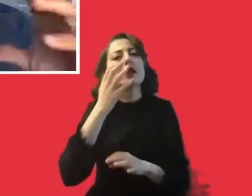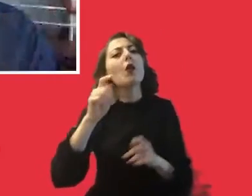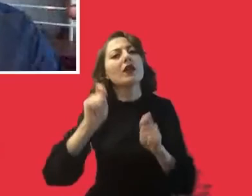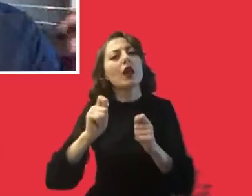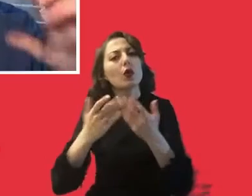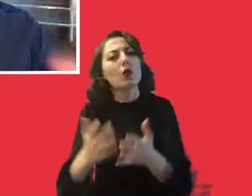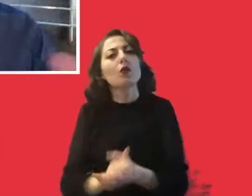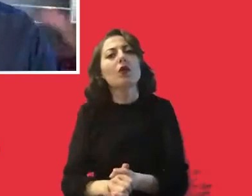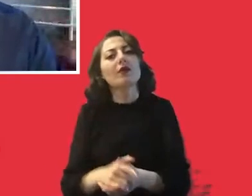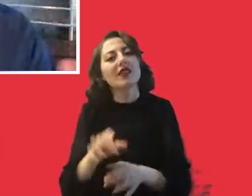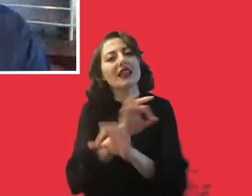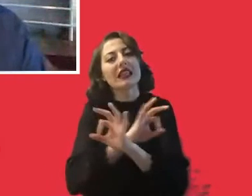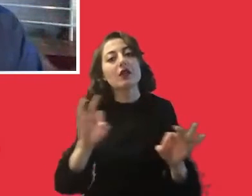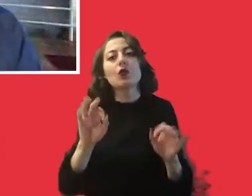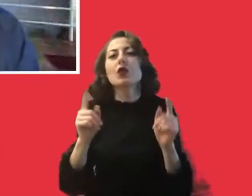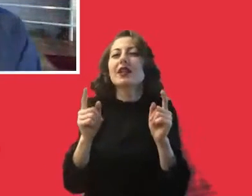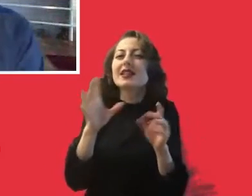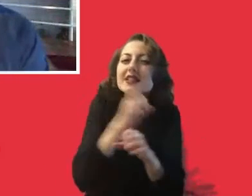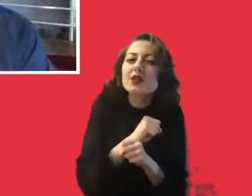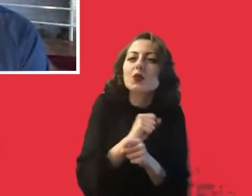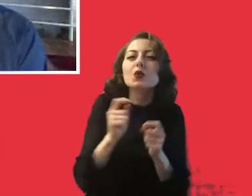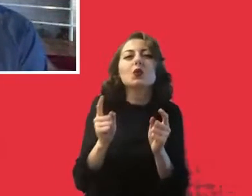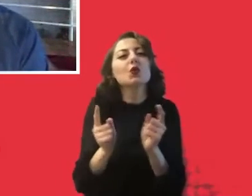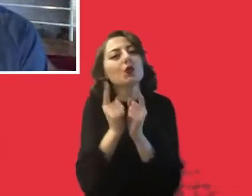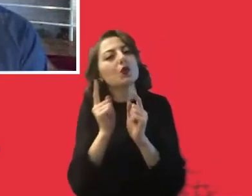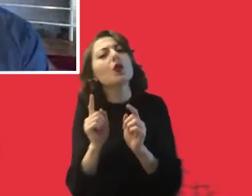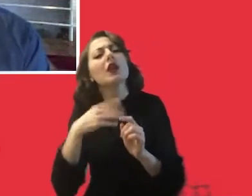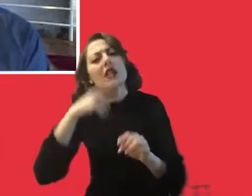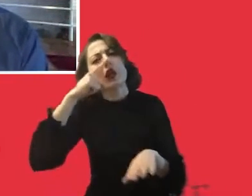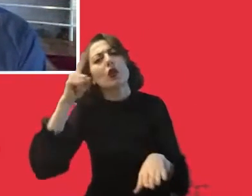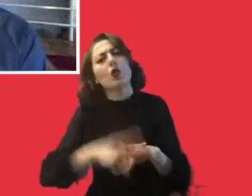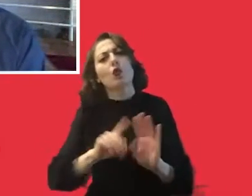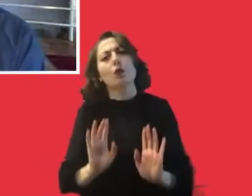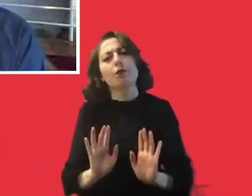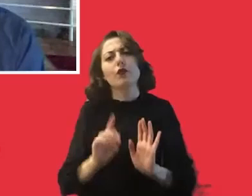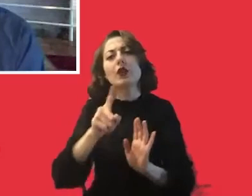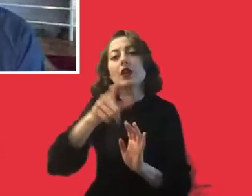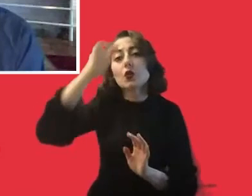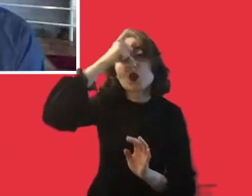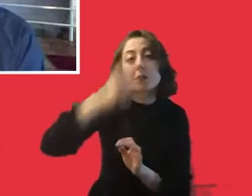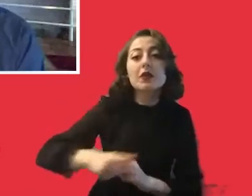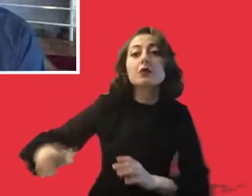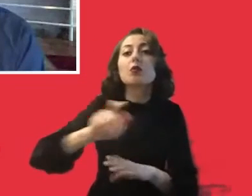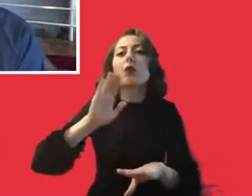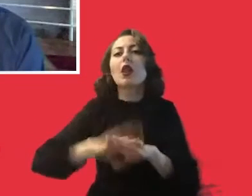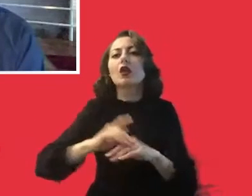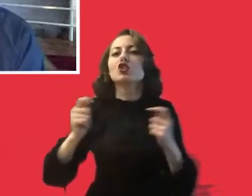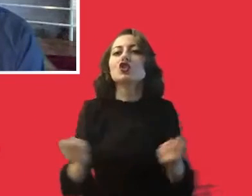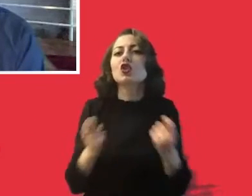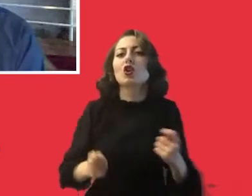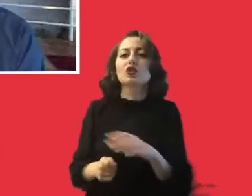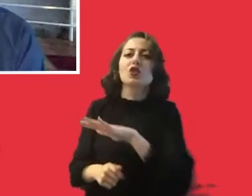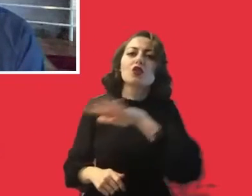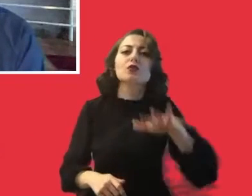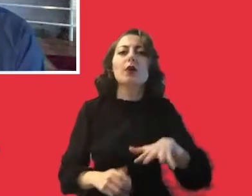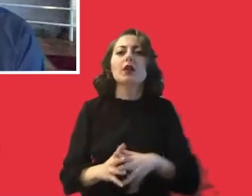it's in between countries. It's an international. I believe that that's a sleeping giant. And in the studies that